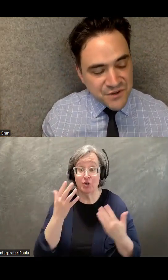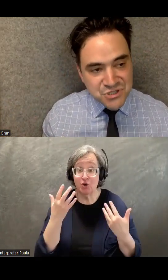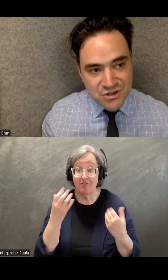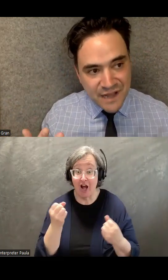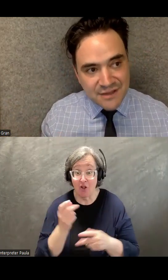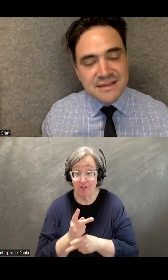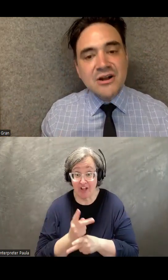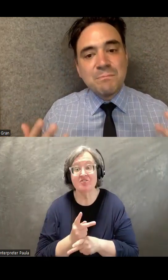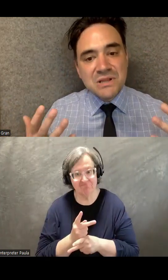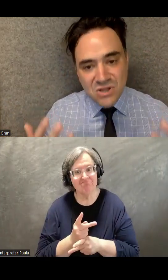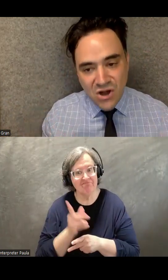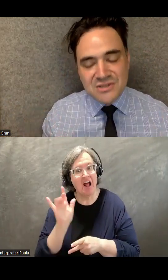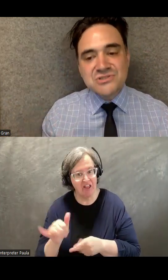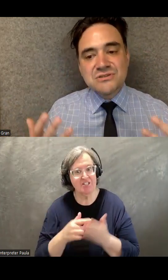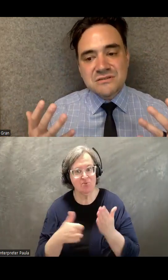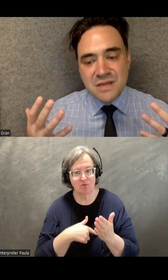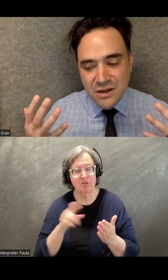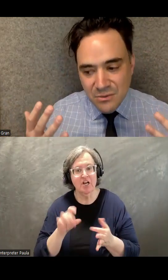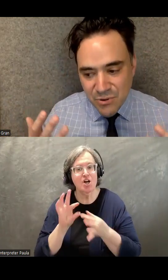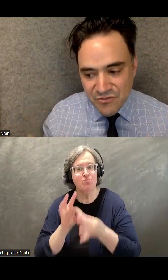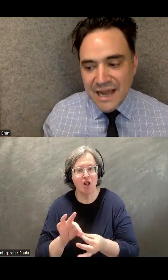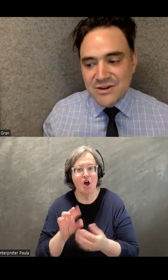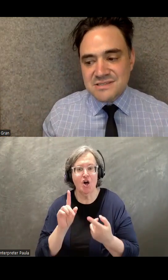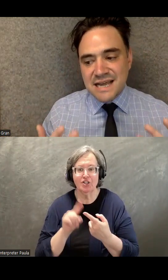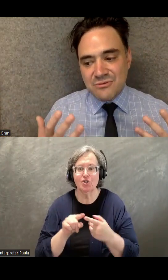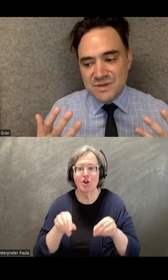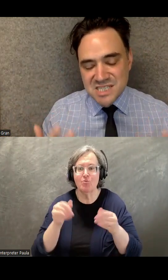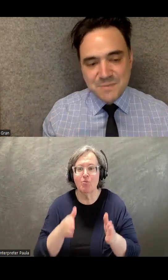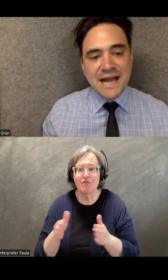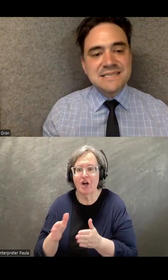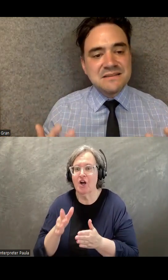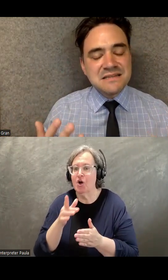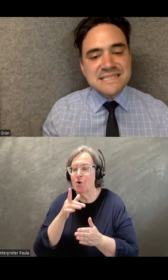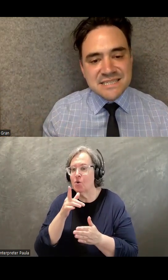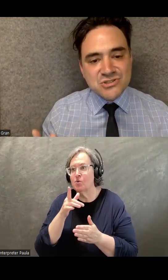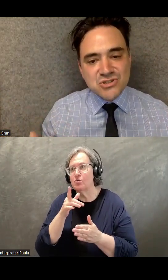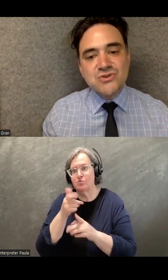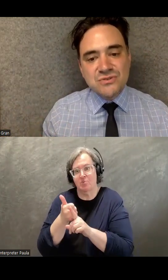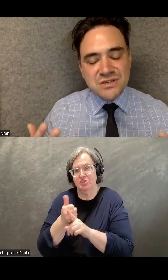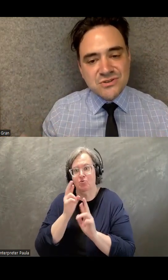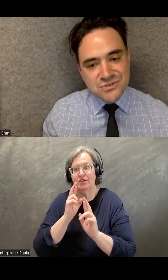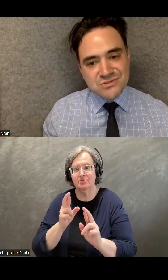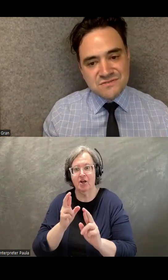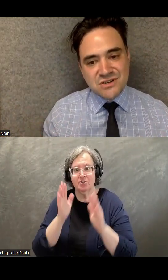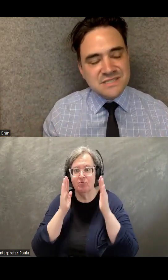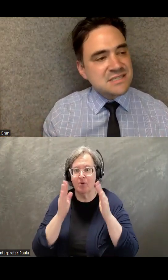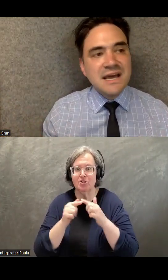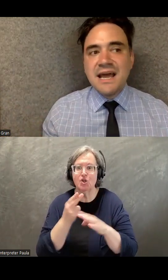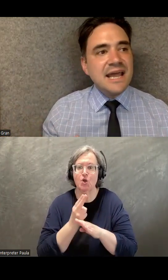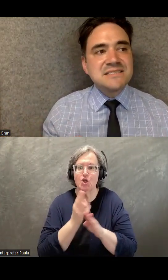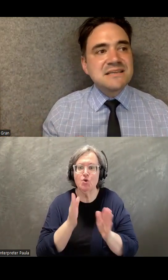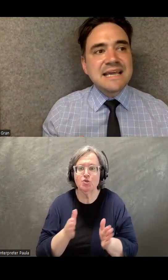The future of healthcare belongs to the providers that respect and listen to the users of